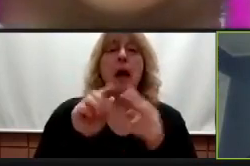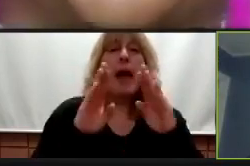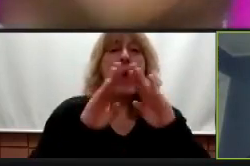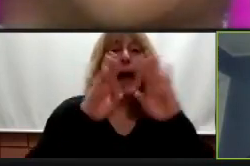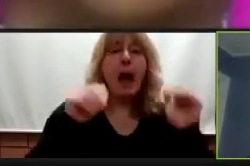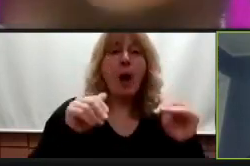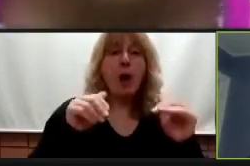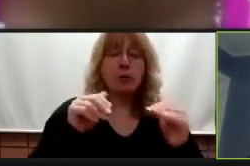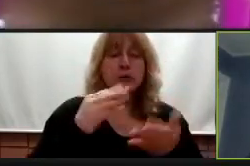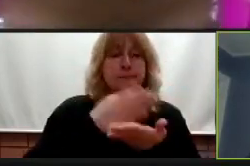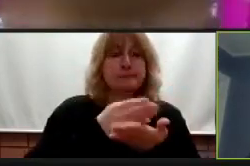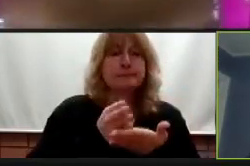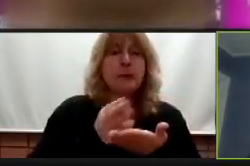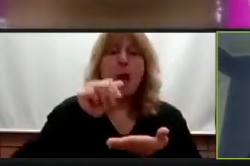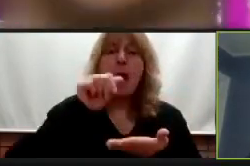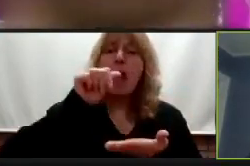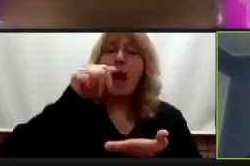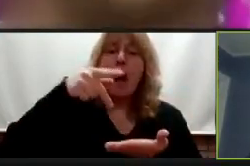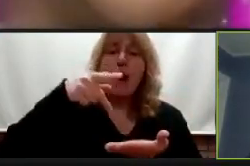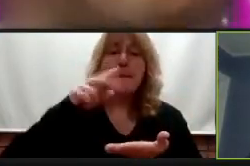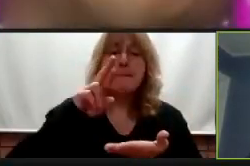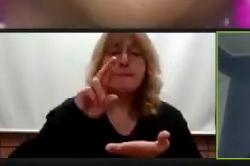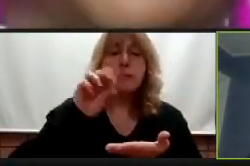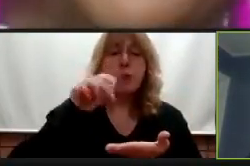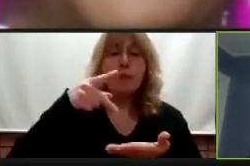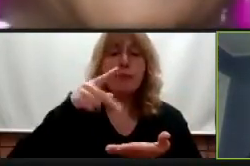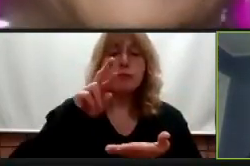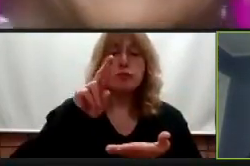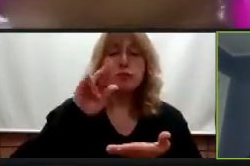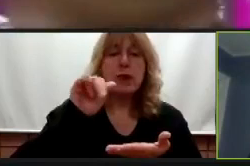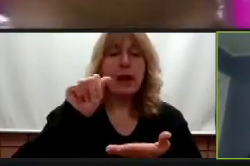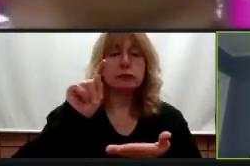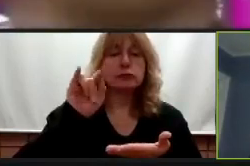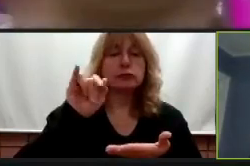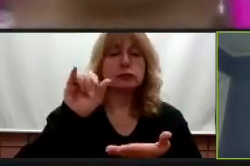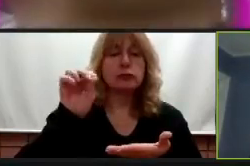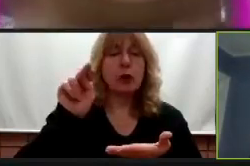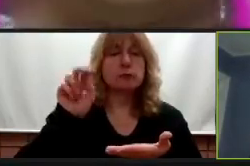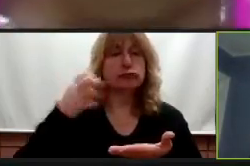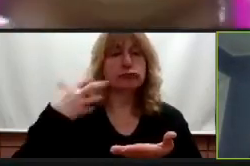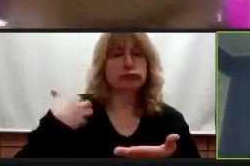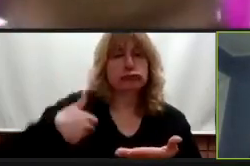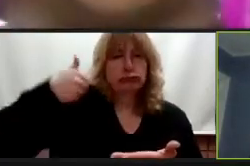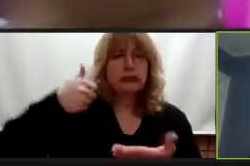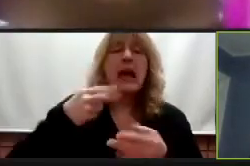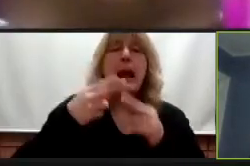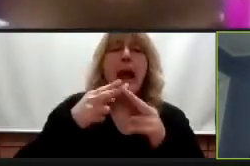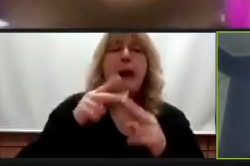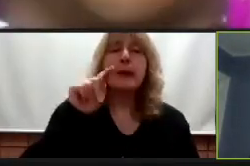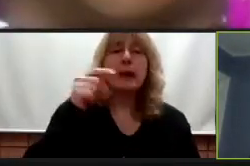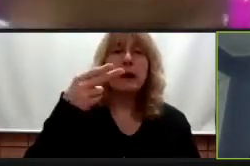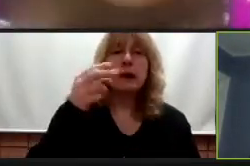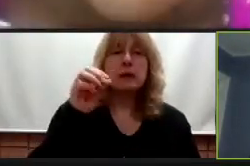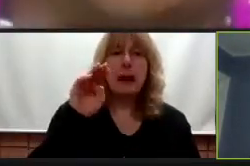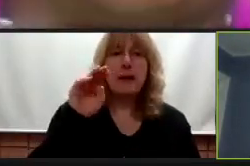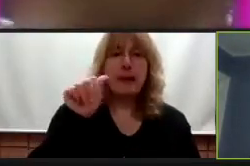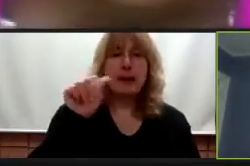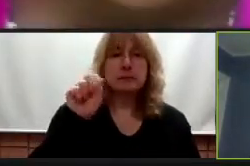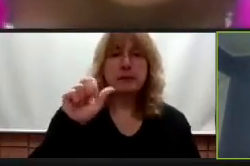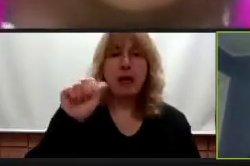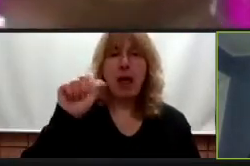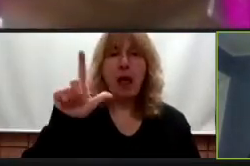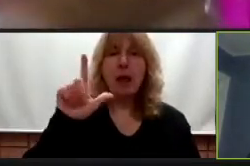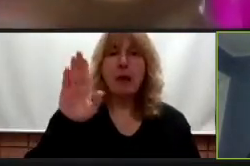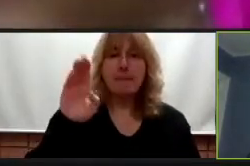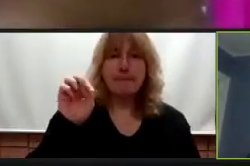Appropriations Chairperson. His name is Thomas Albert. And then the Senate Appropriations